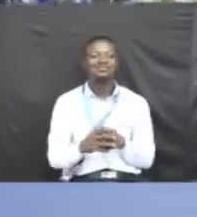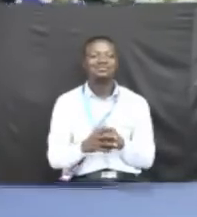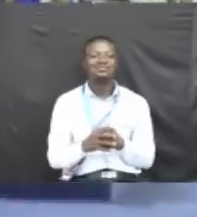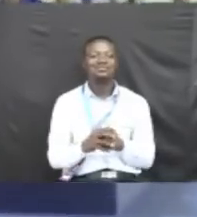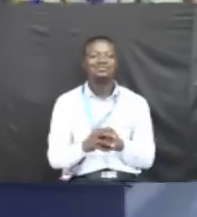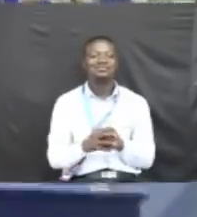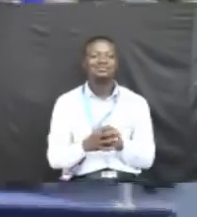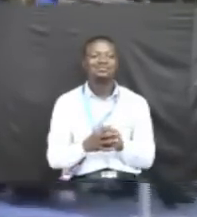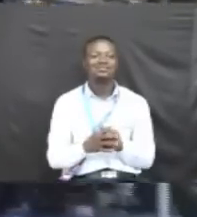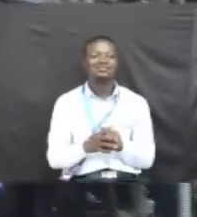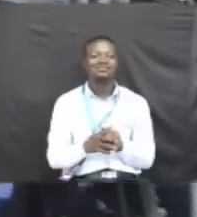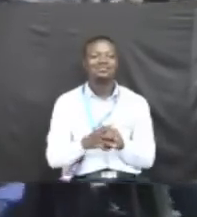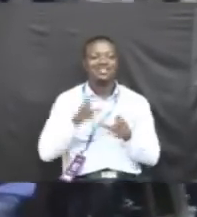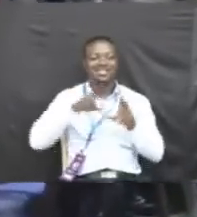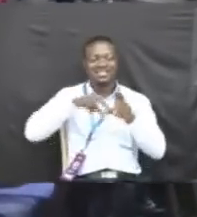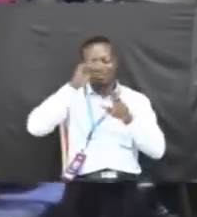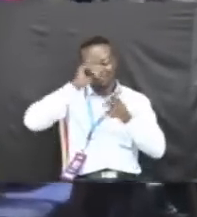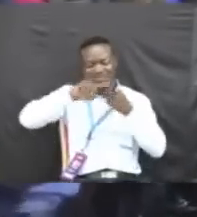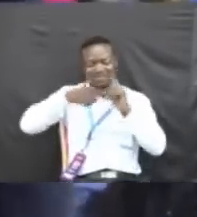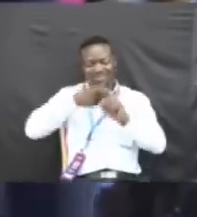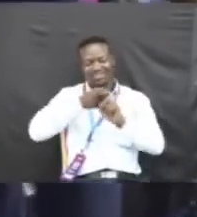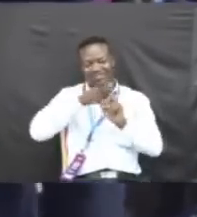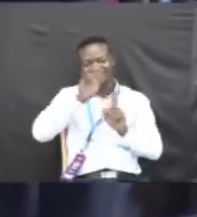Chairman Chairman's friend